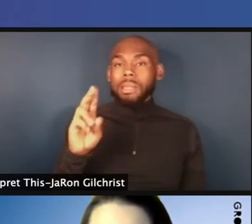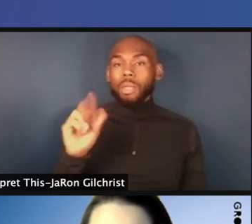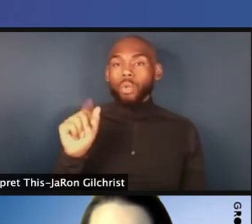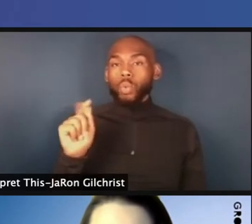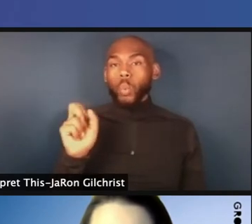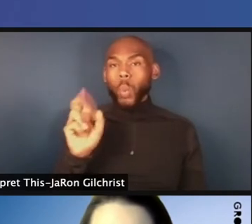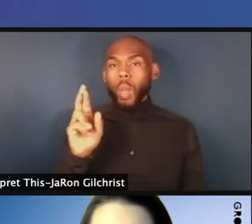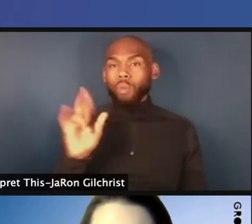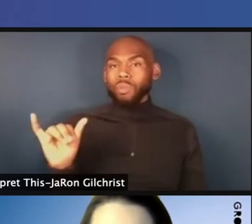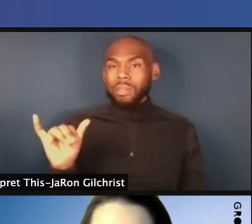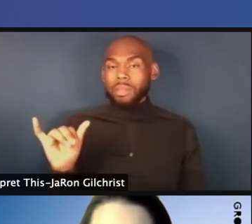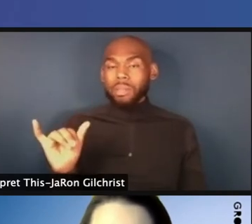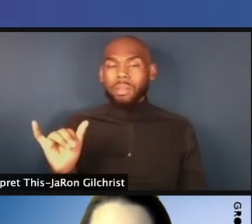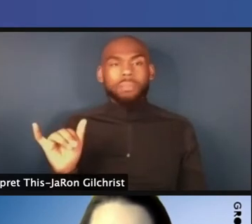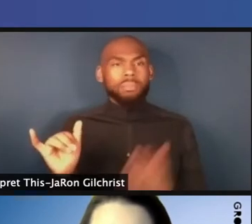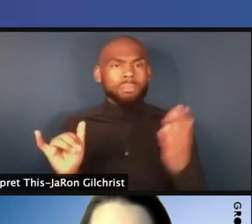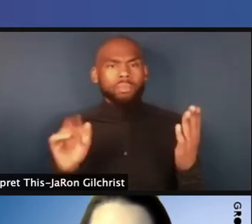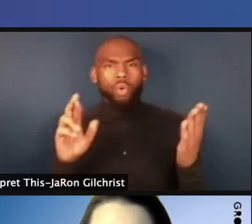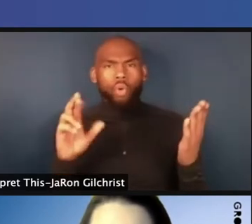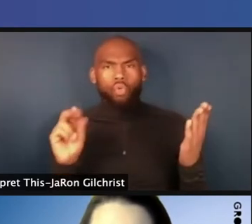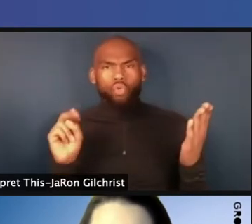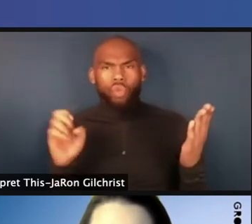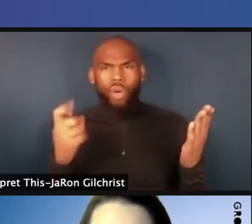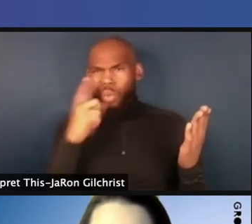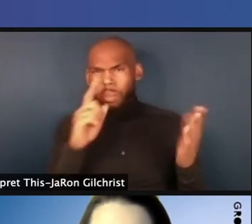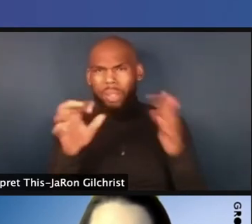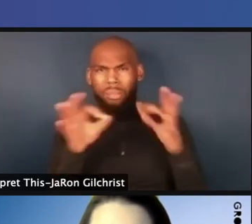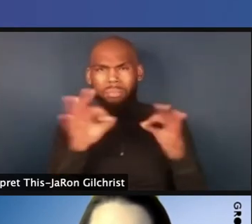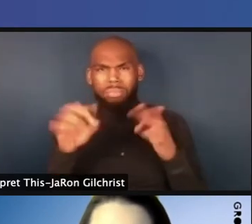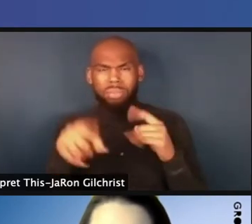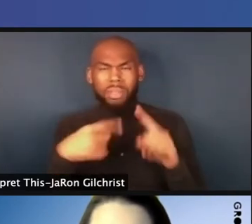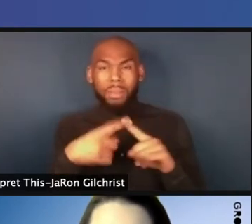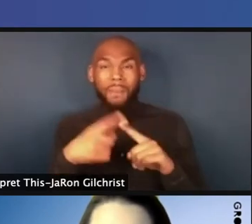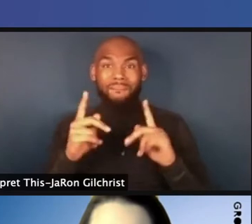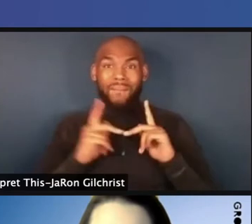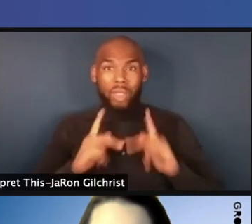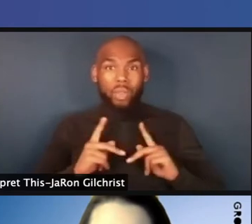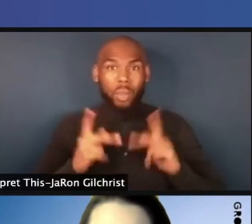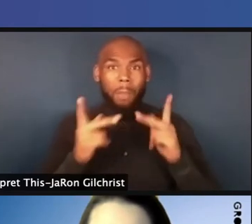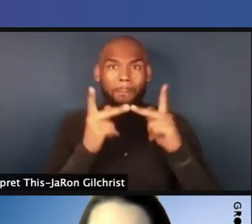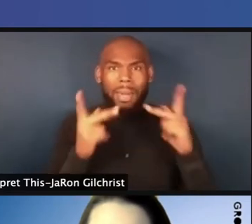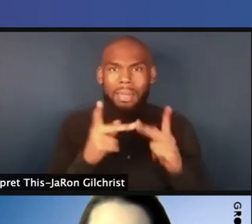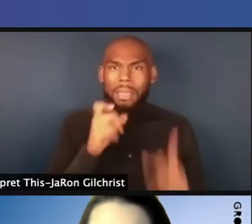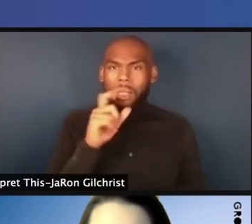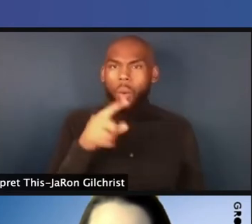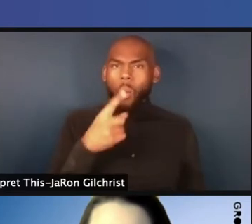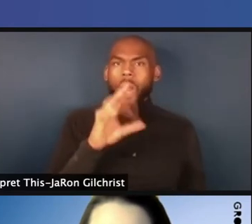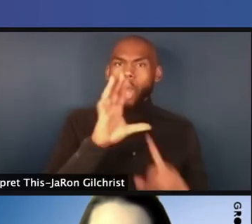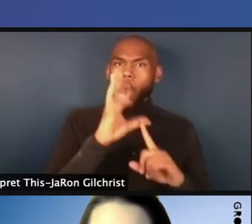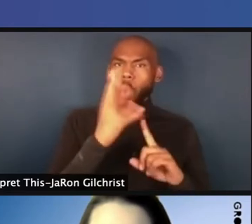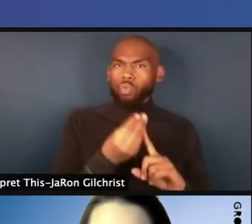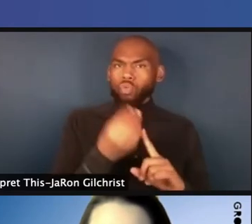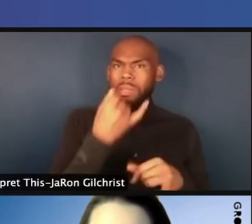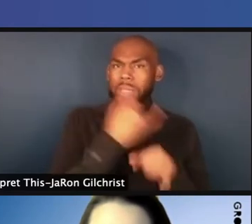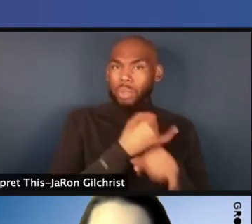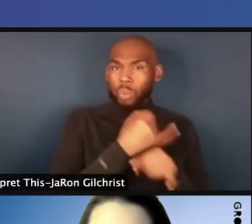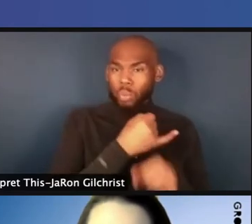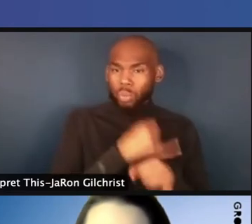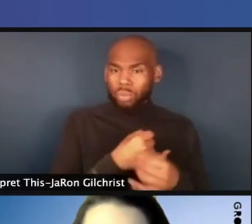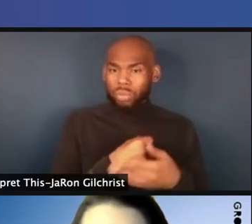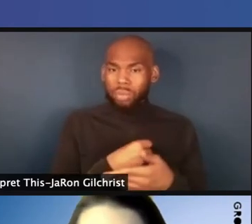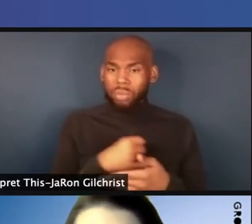the importance of theaters as physical spaces and not just as cultural institutions. Yeah, I mean, there's, oh